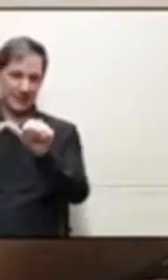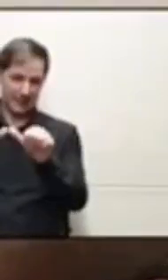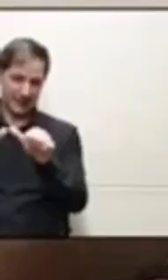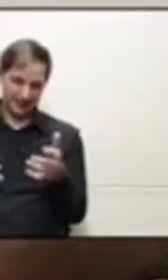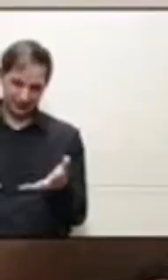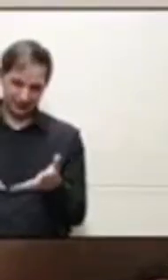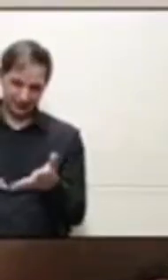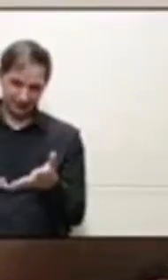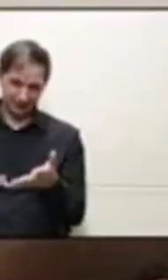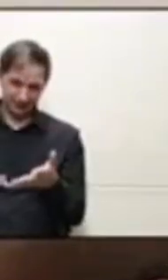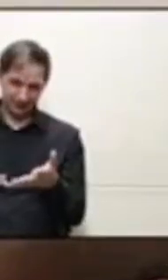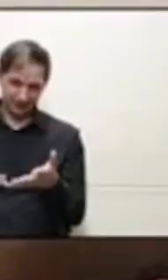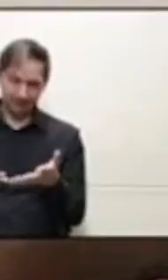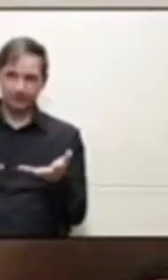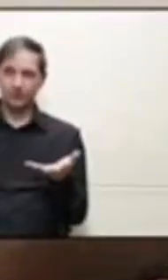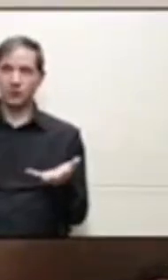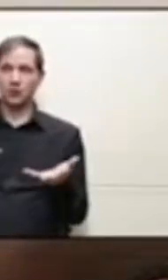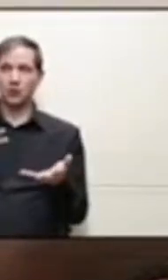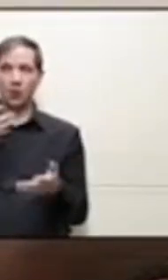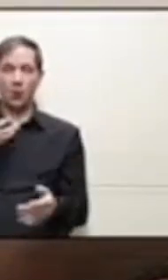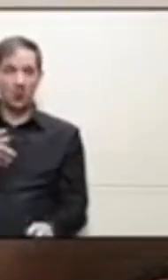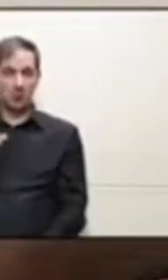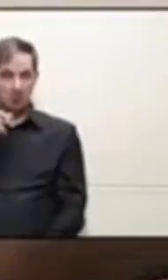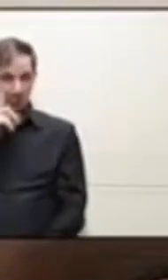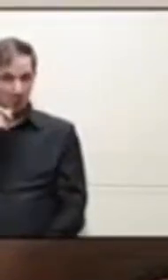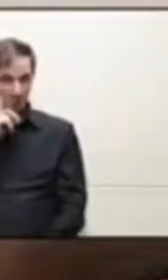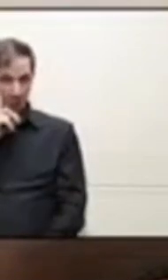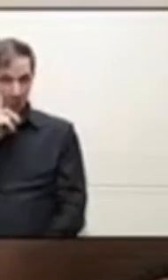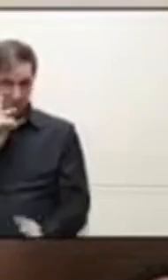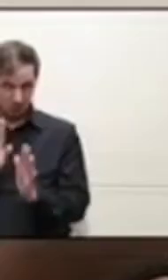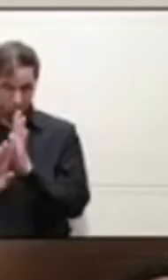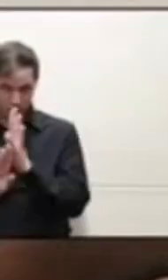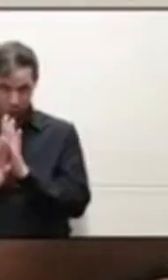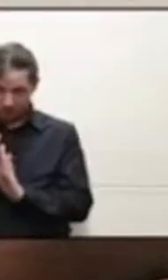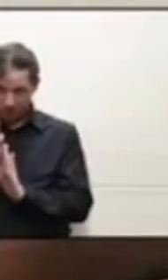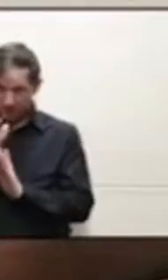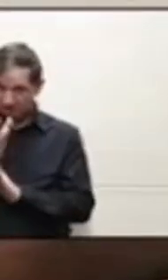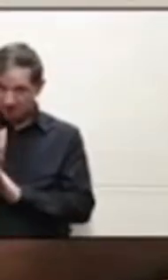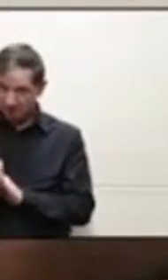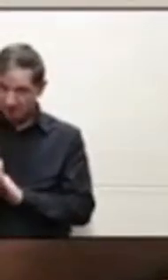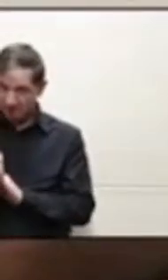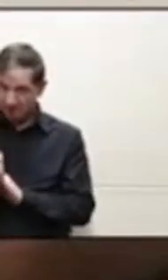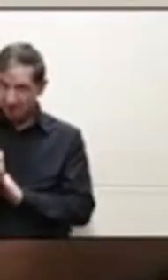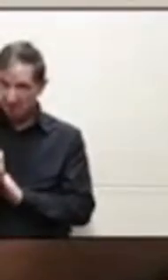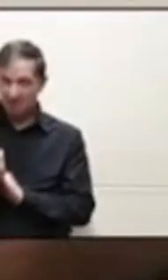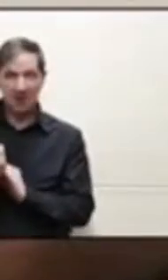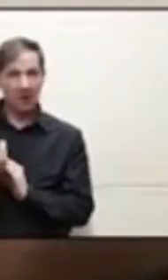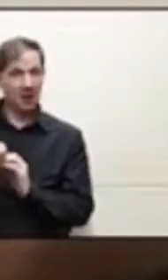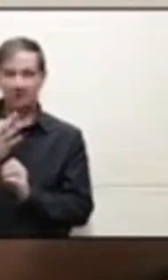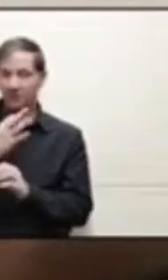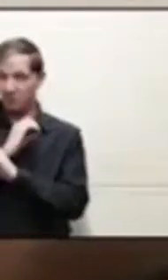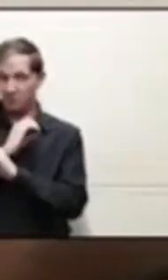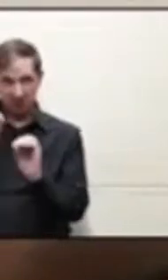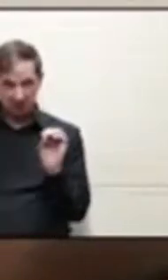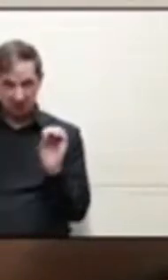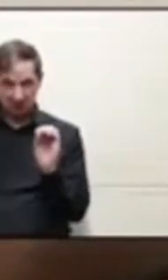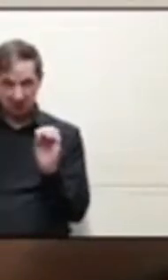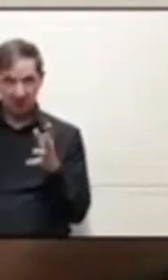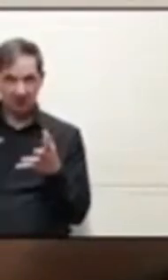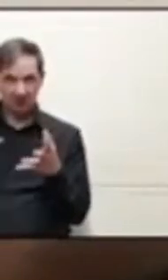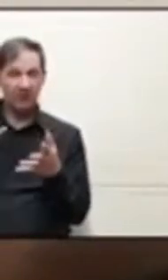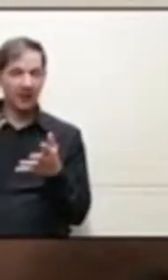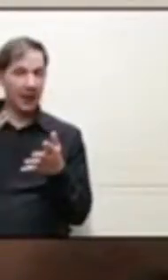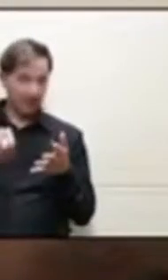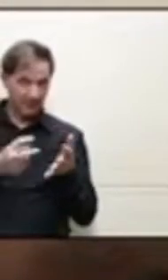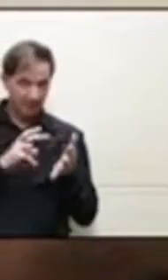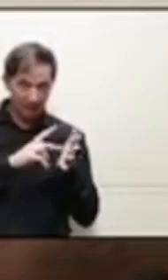sustainability. I just want to check if there is improvement on this practice. If no, are there measures that